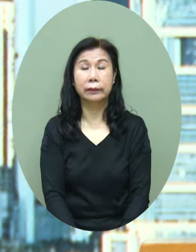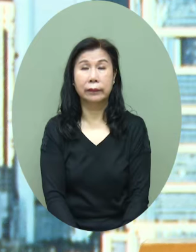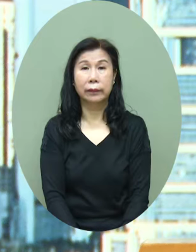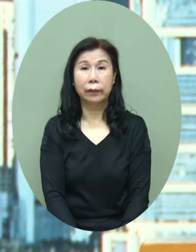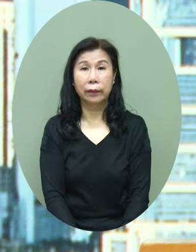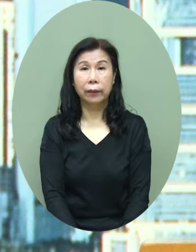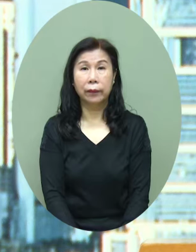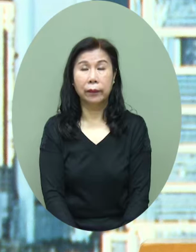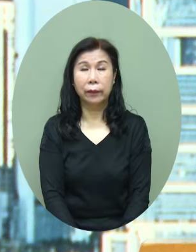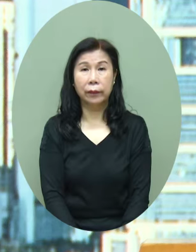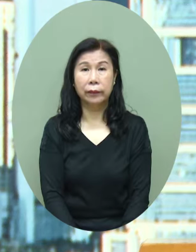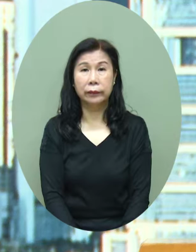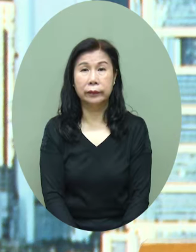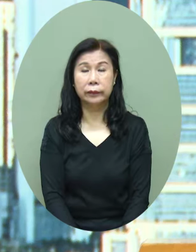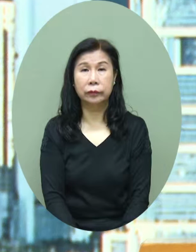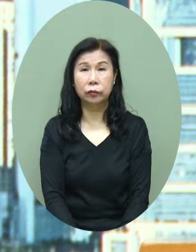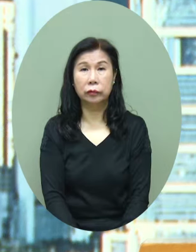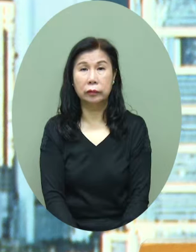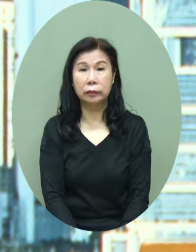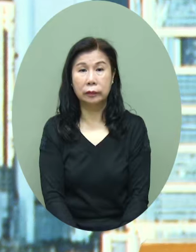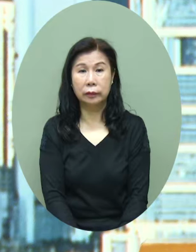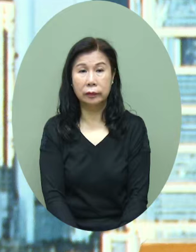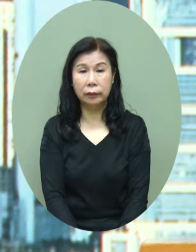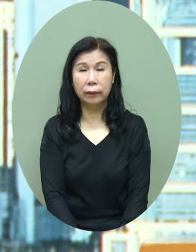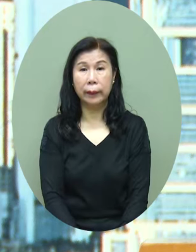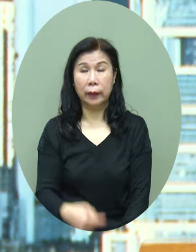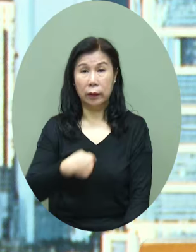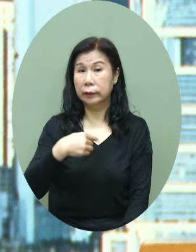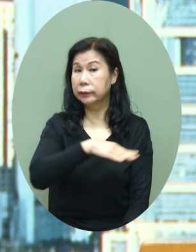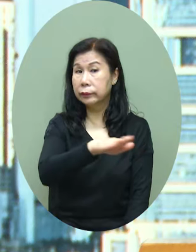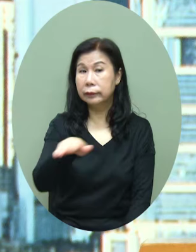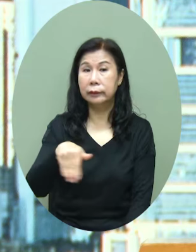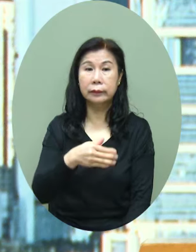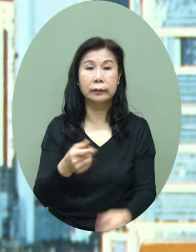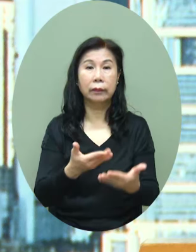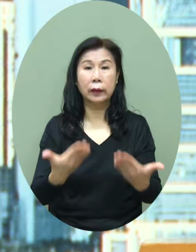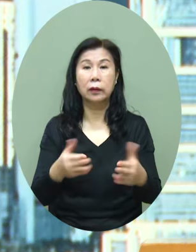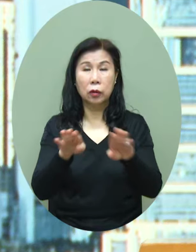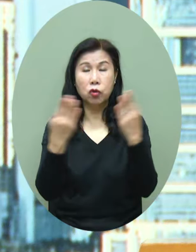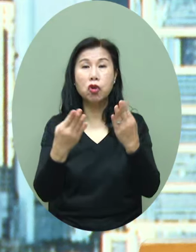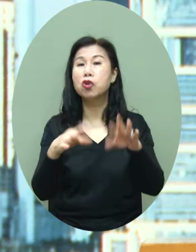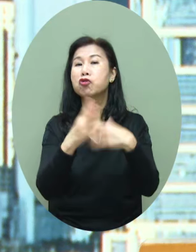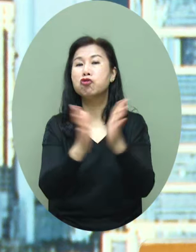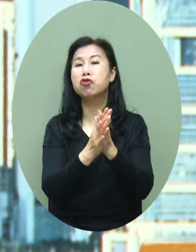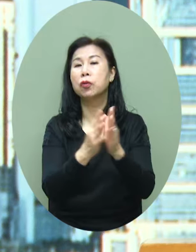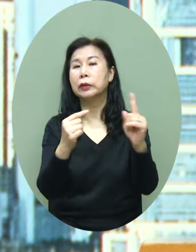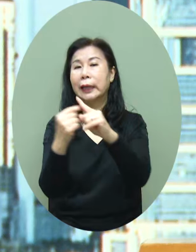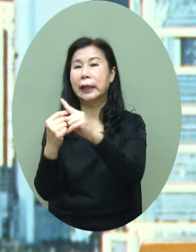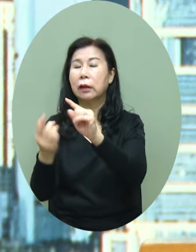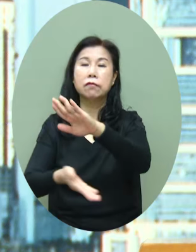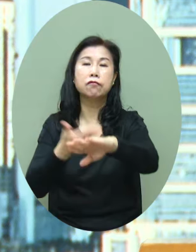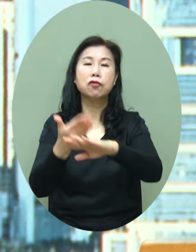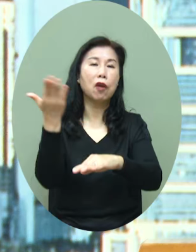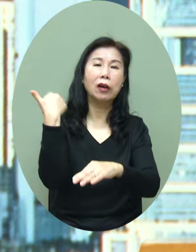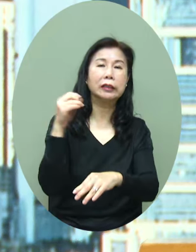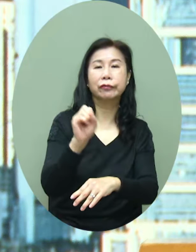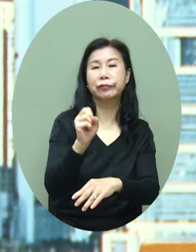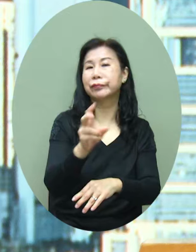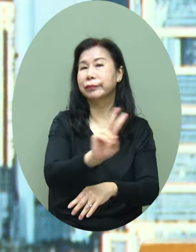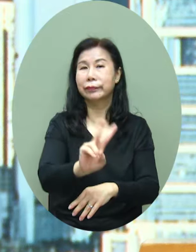starting to resume to normalcy comprehensively, and that will be